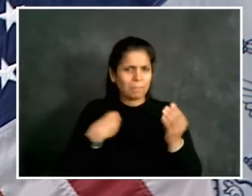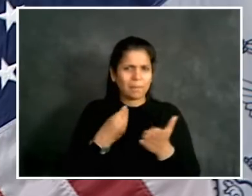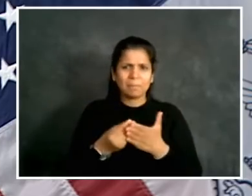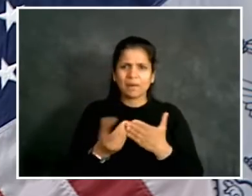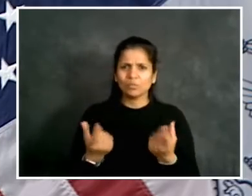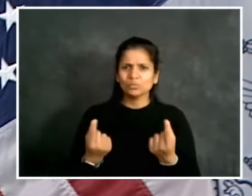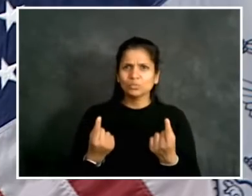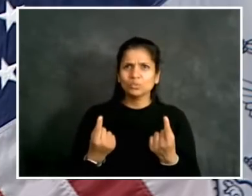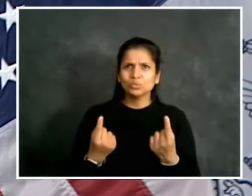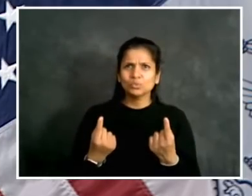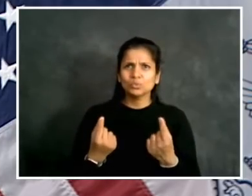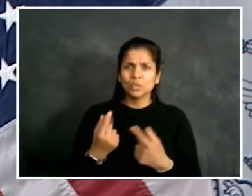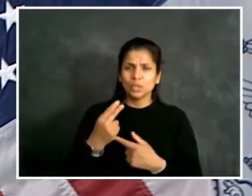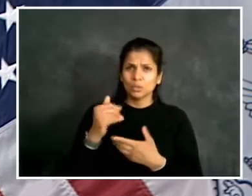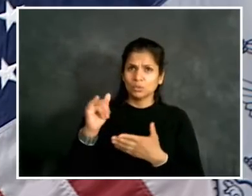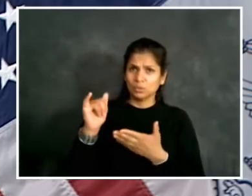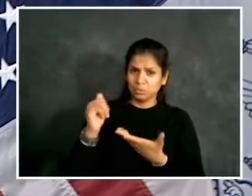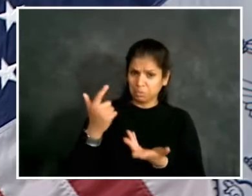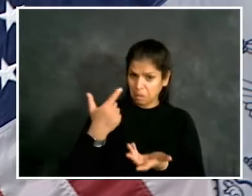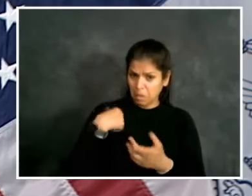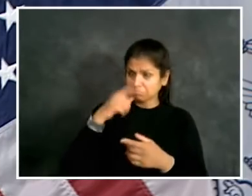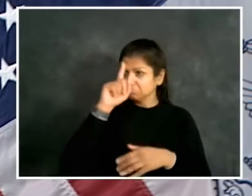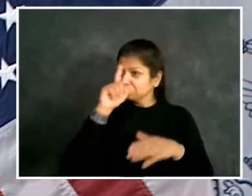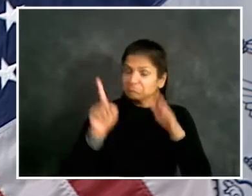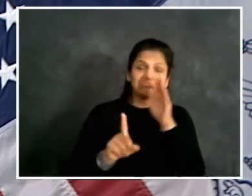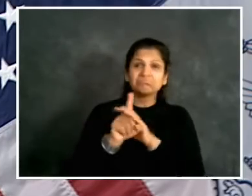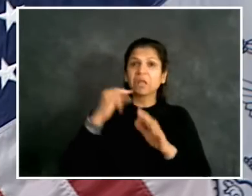city resources being set up to help with that?